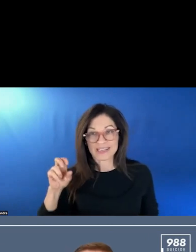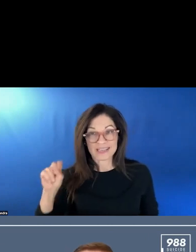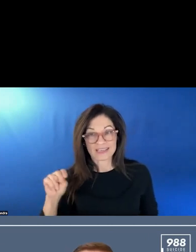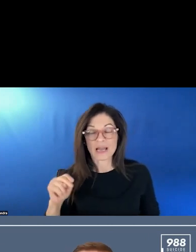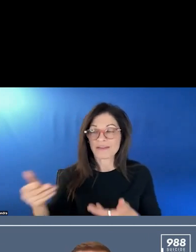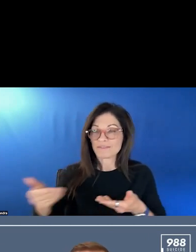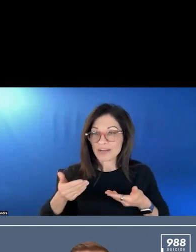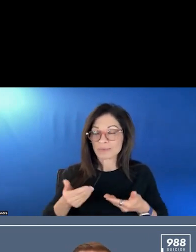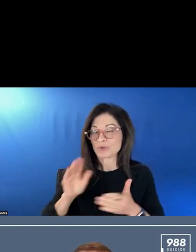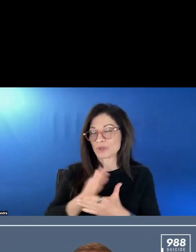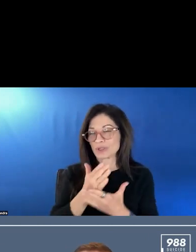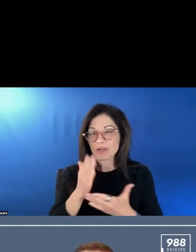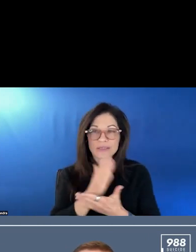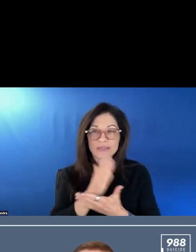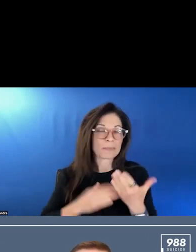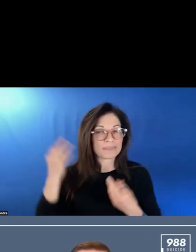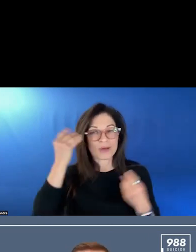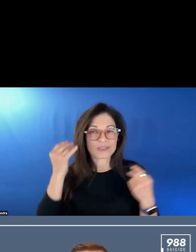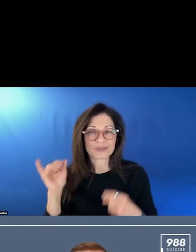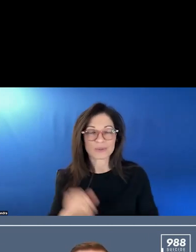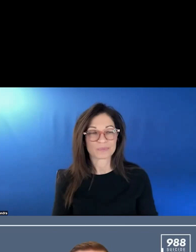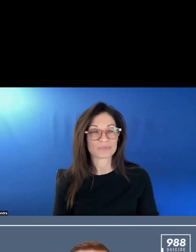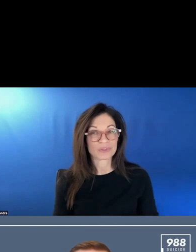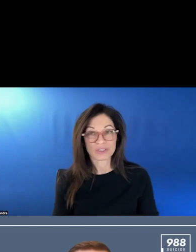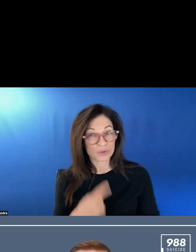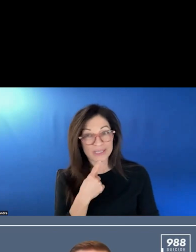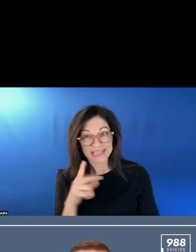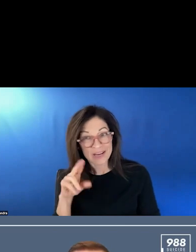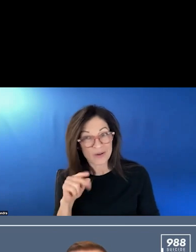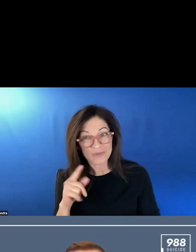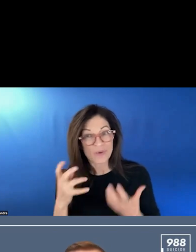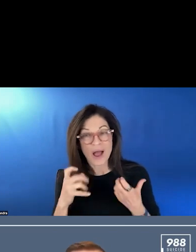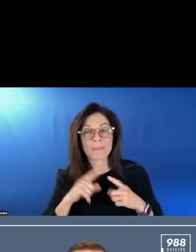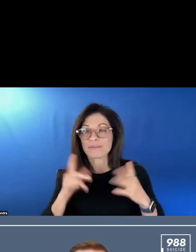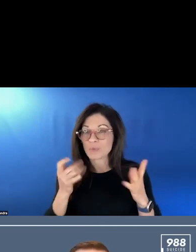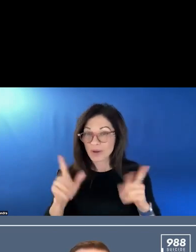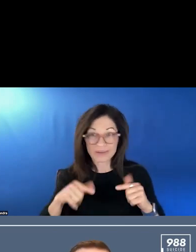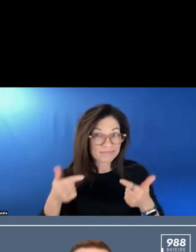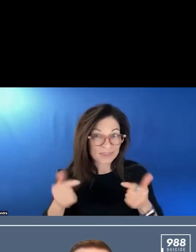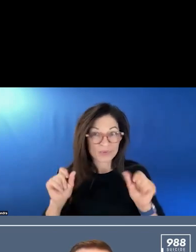some reflections if he would like. You're welcome to say no, Richard, but if you'd like the floor, it is yours.